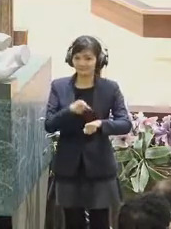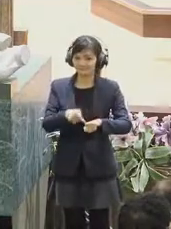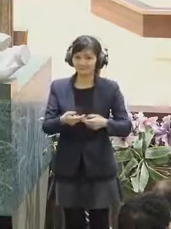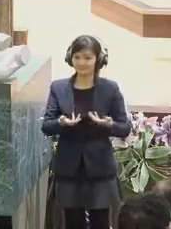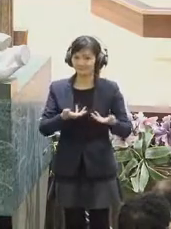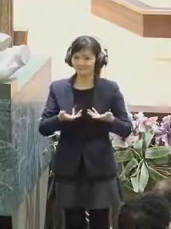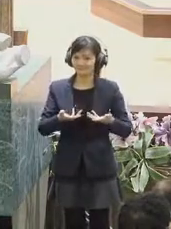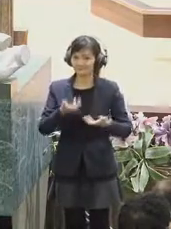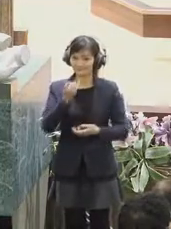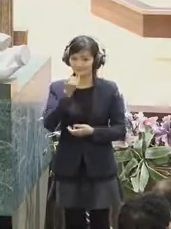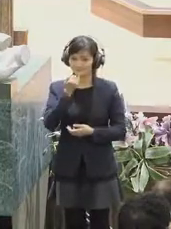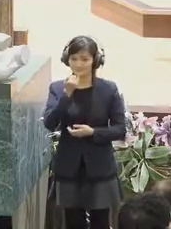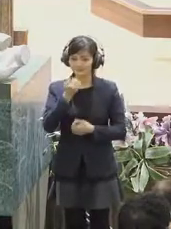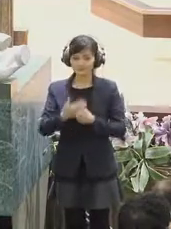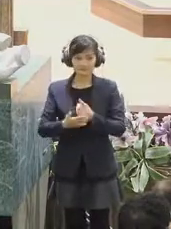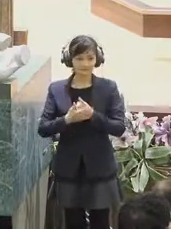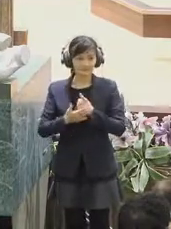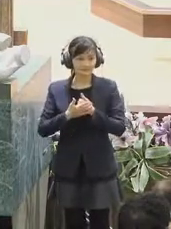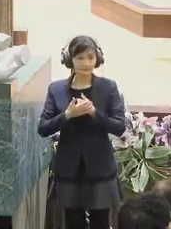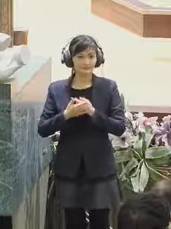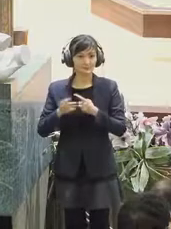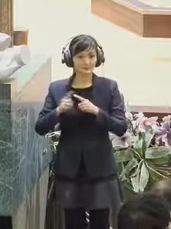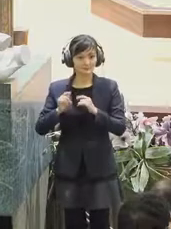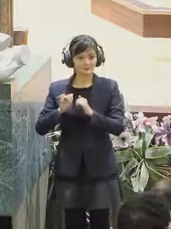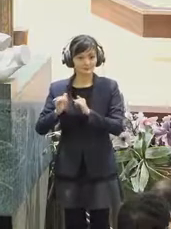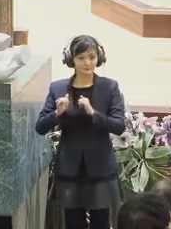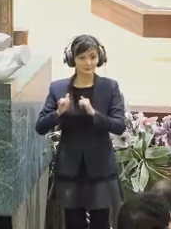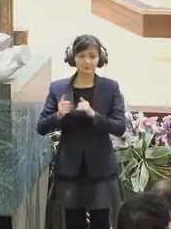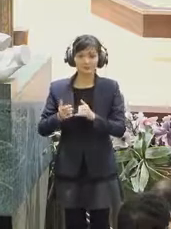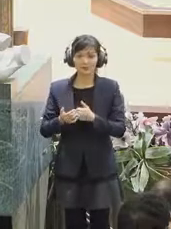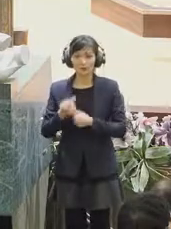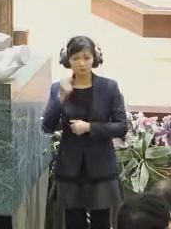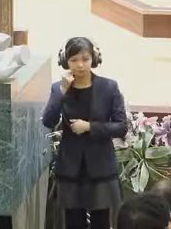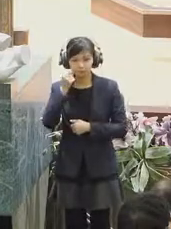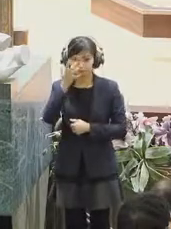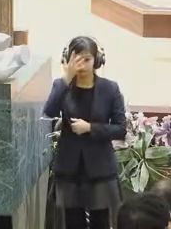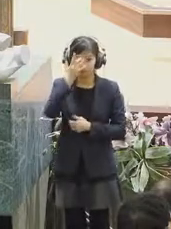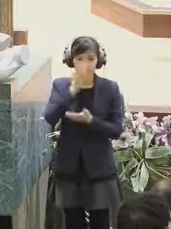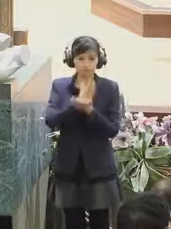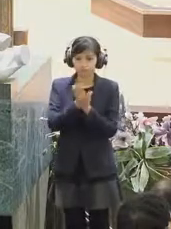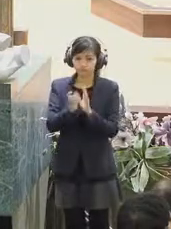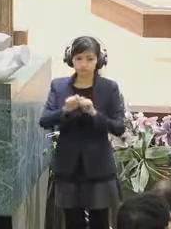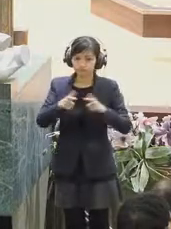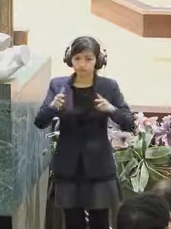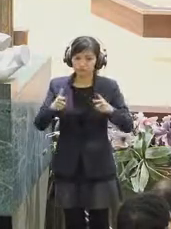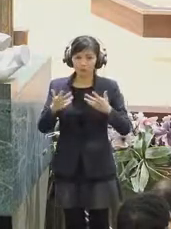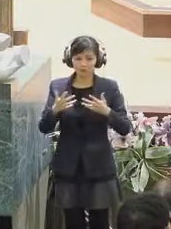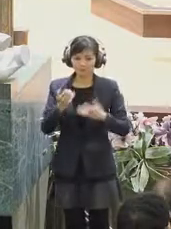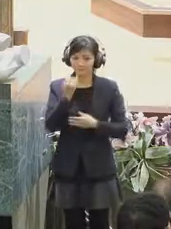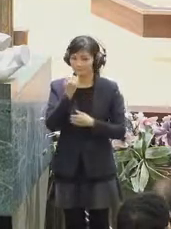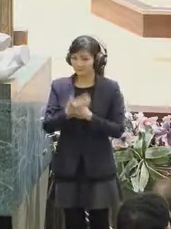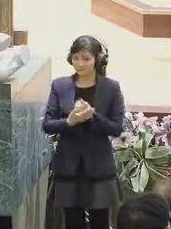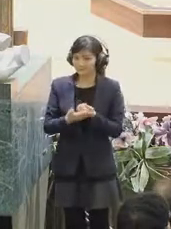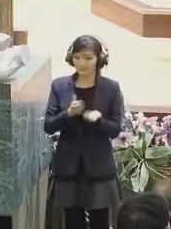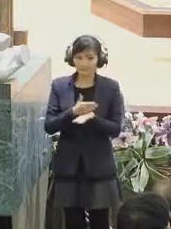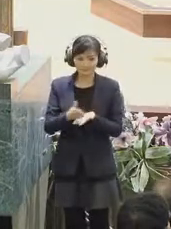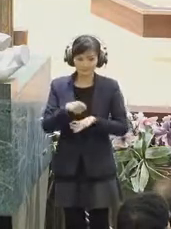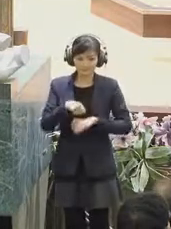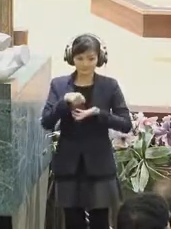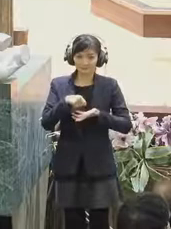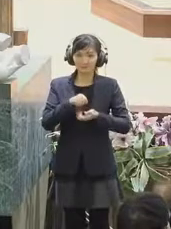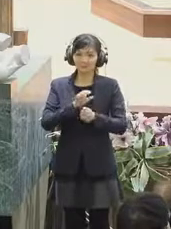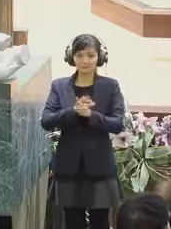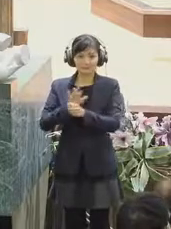of our time. A current and very important topic that comes to my mind is the COVID